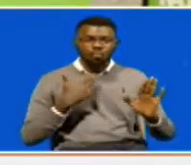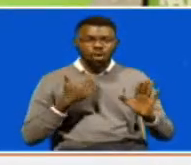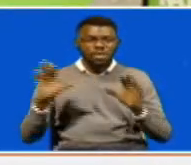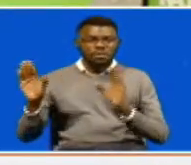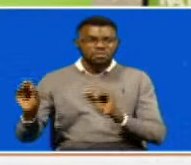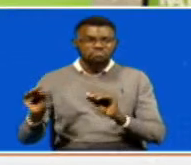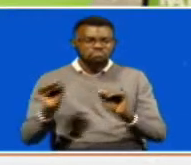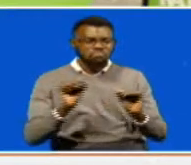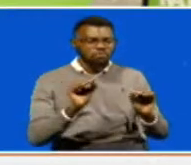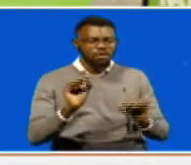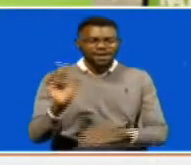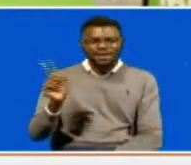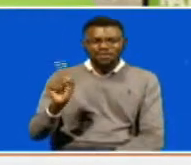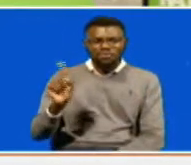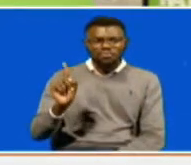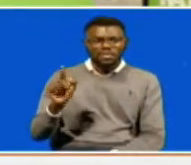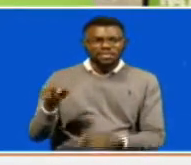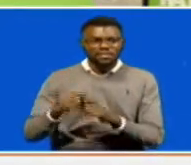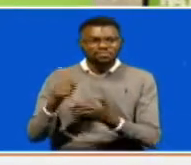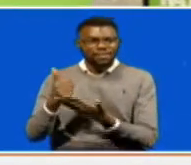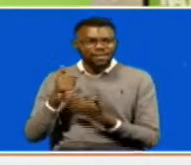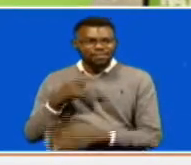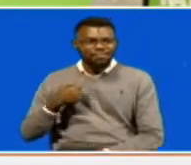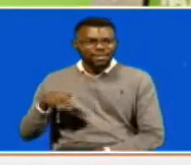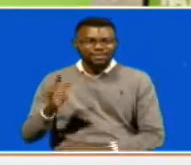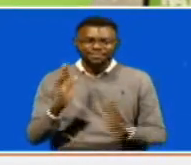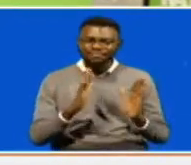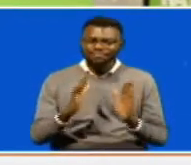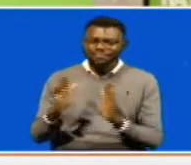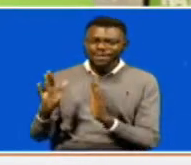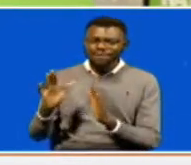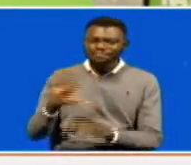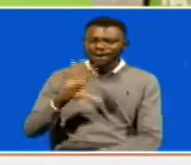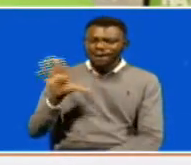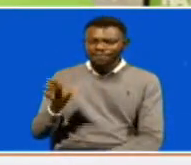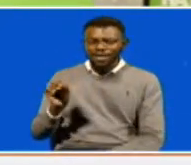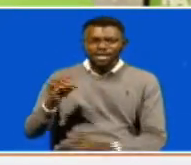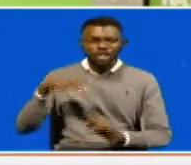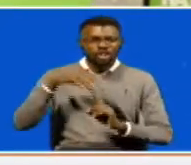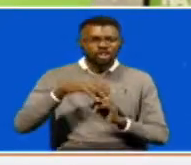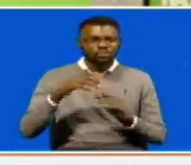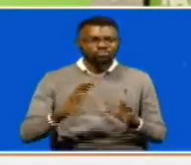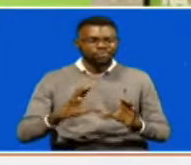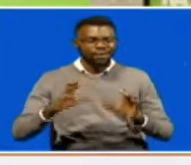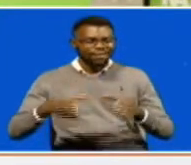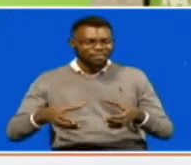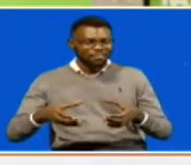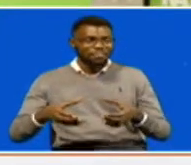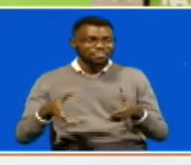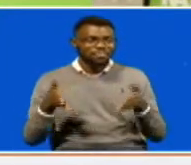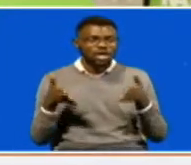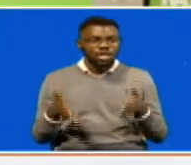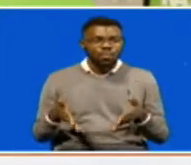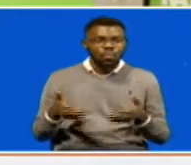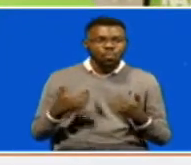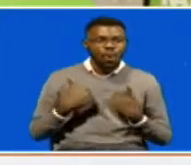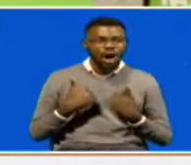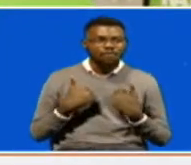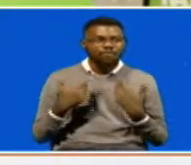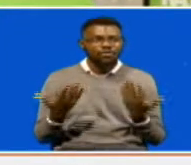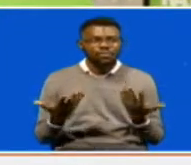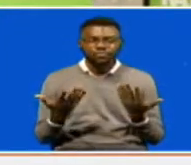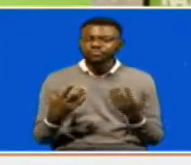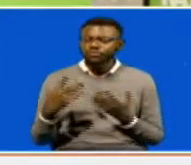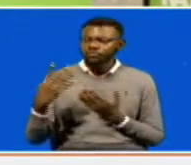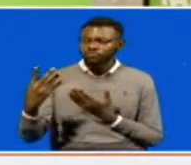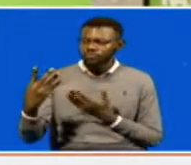be hosted here in Nairobi to help us also to prepare for the African Club Championship. So we will have 4 groups for the